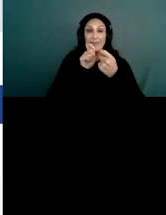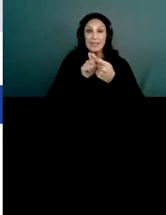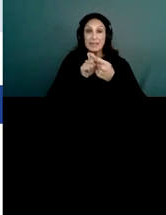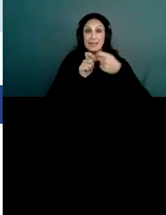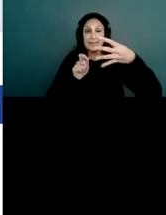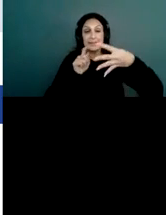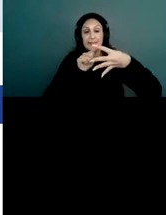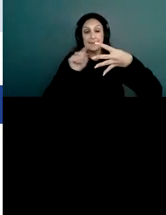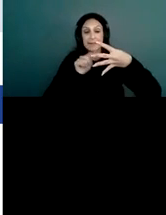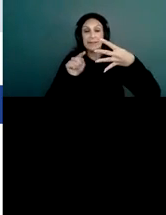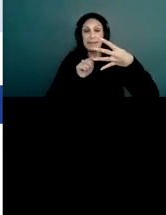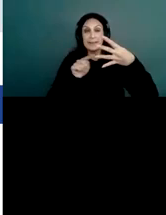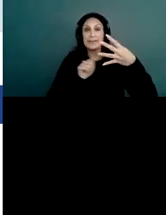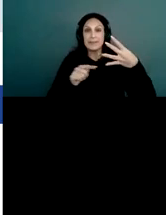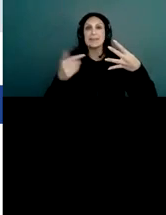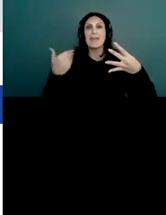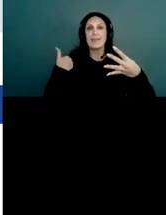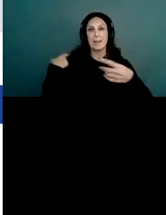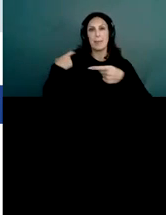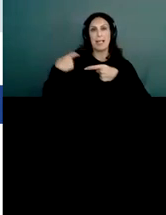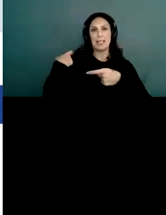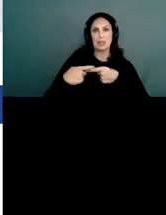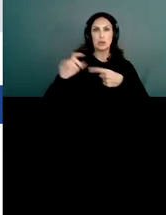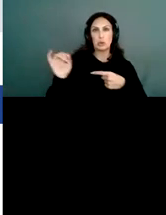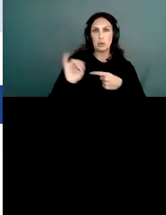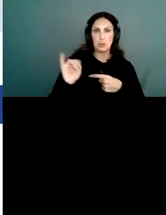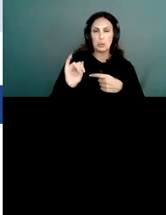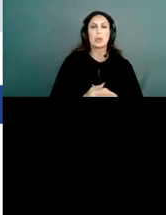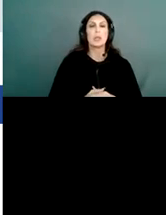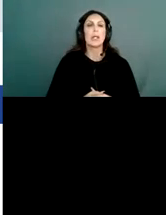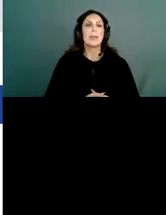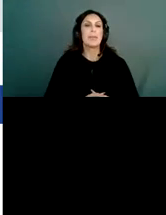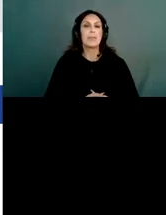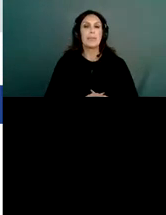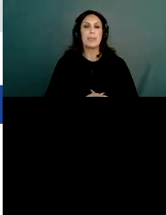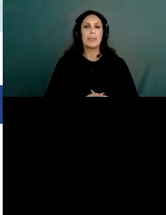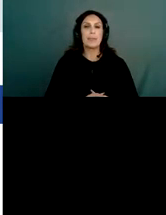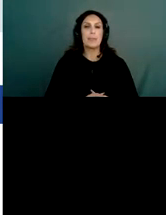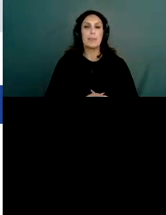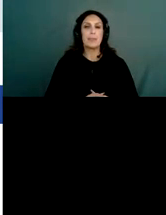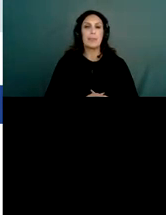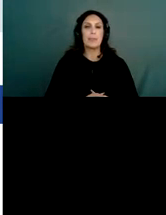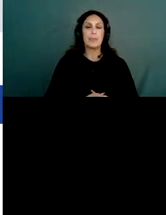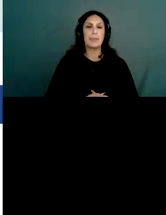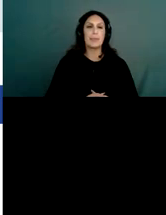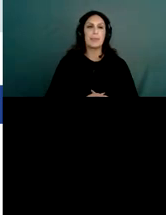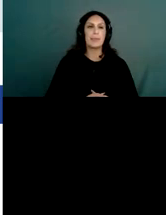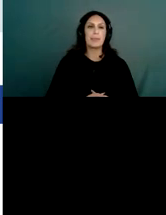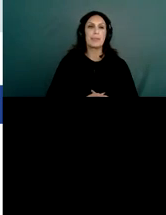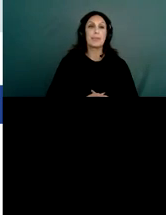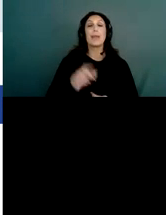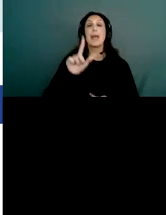are also translated in Spanish. So we're going to start by looking at the Lexia Read at Home activities. It